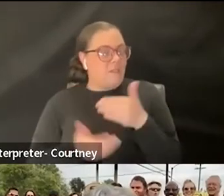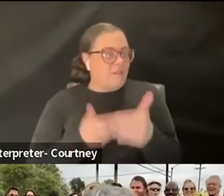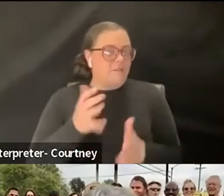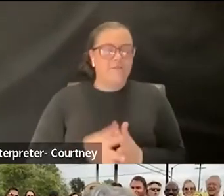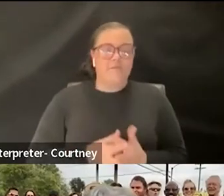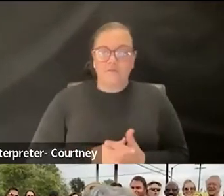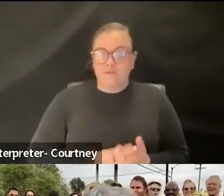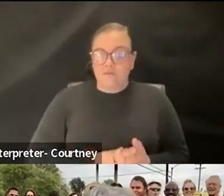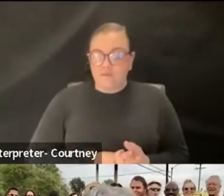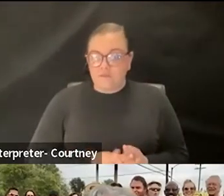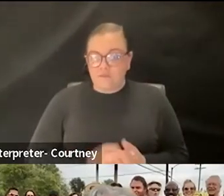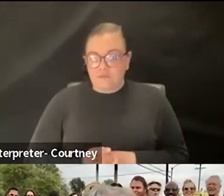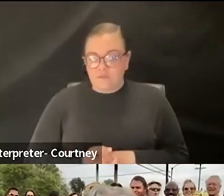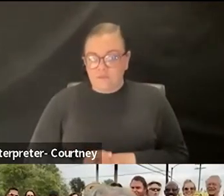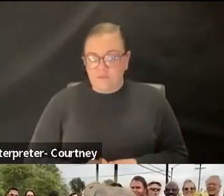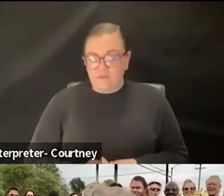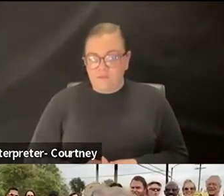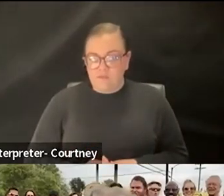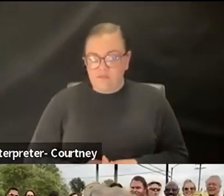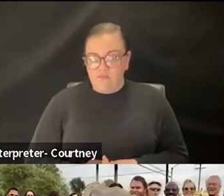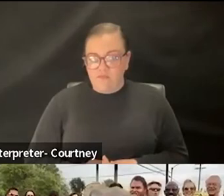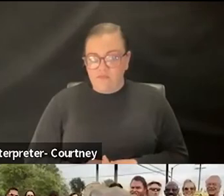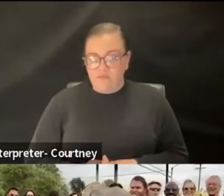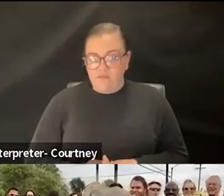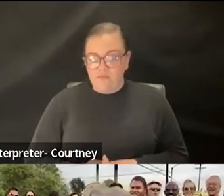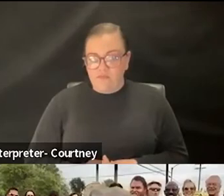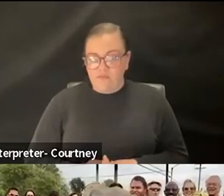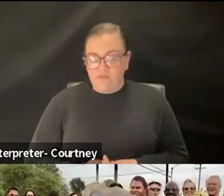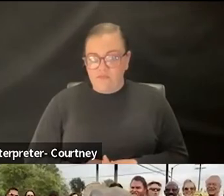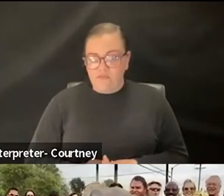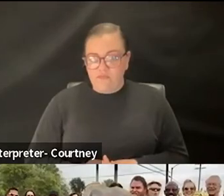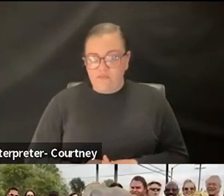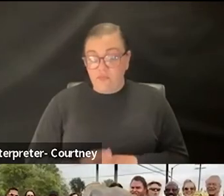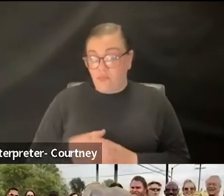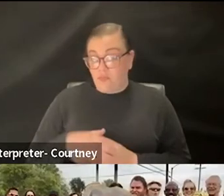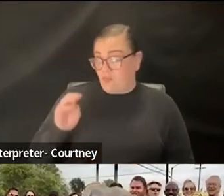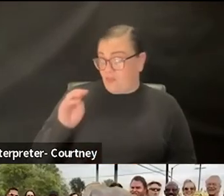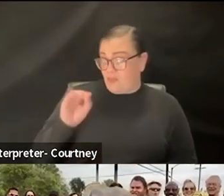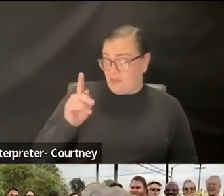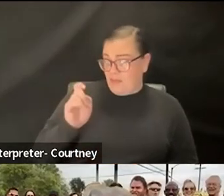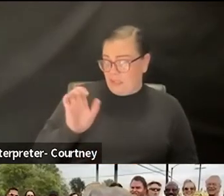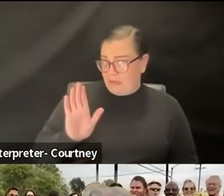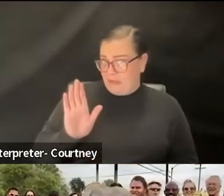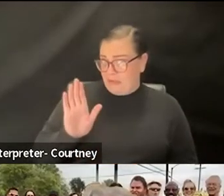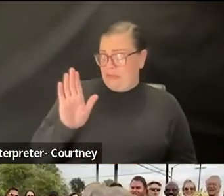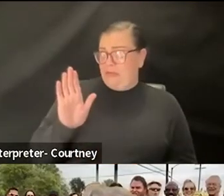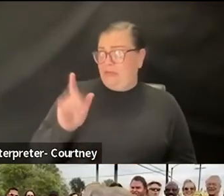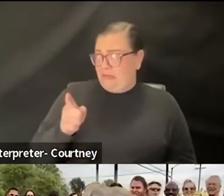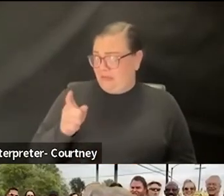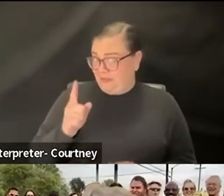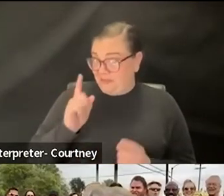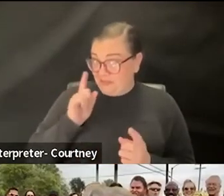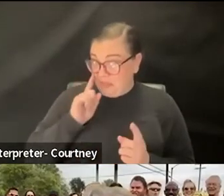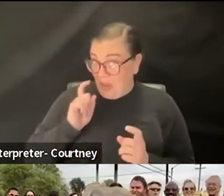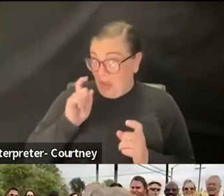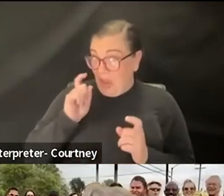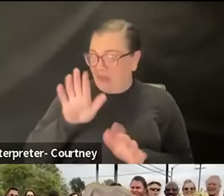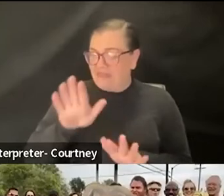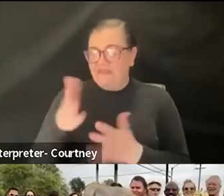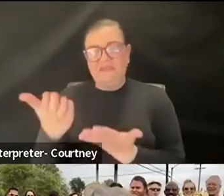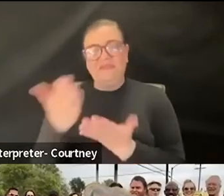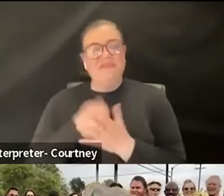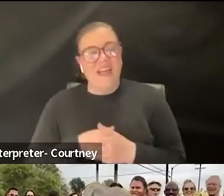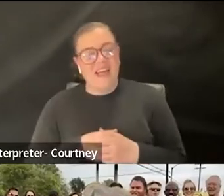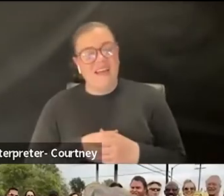Mike, you look like you have a thought. Go for it. Yeah, I think what's always kind of gets me excited is to think